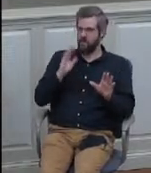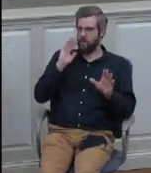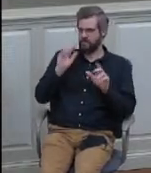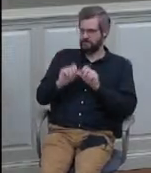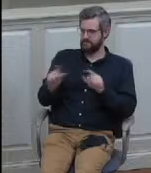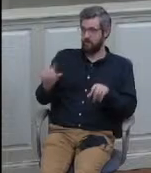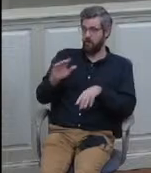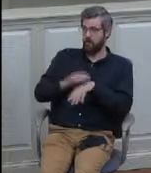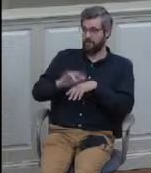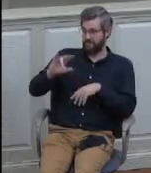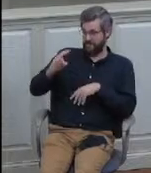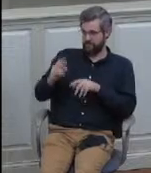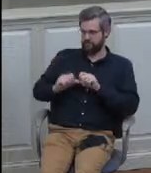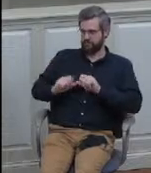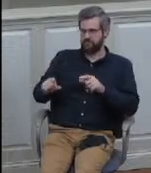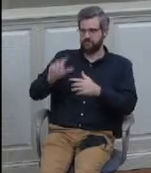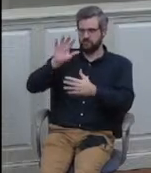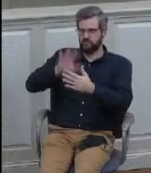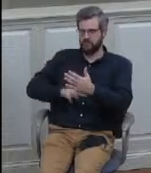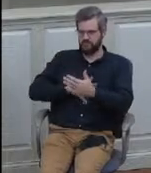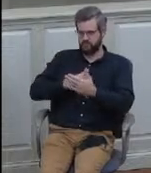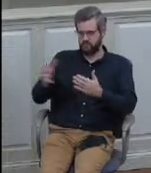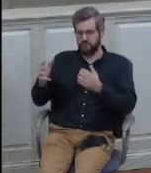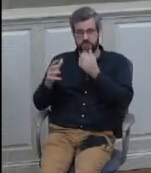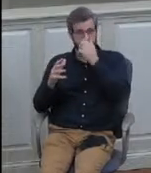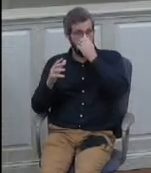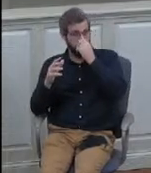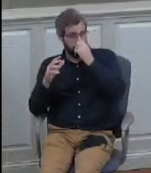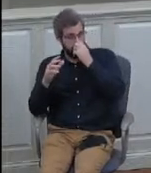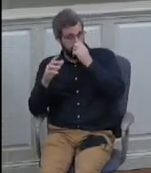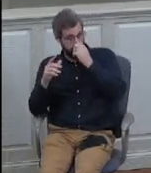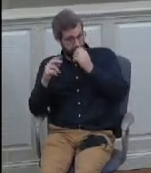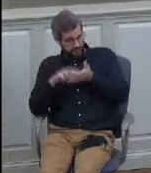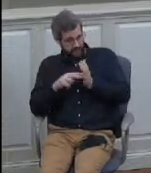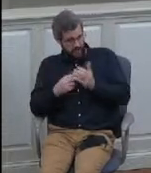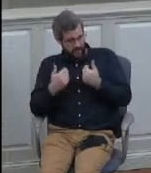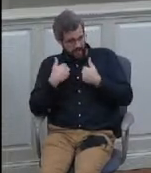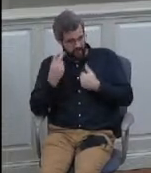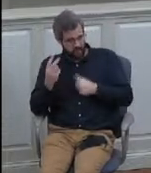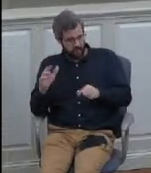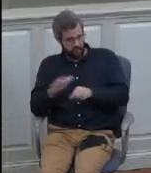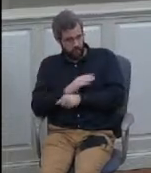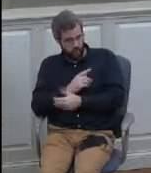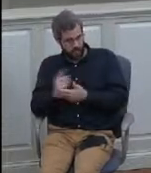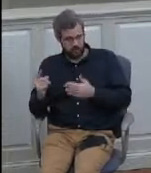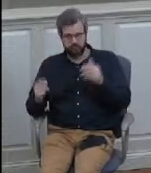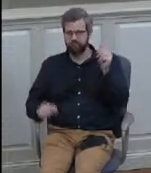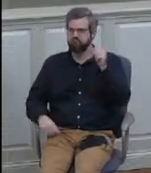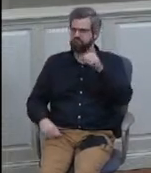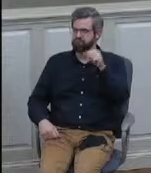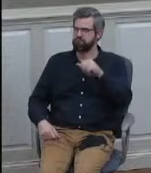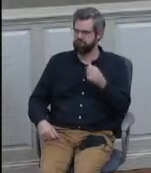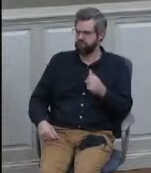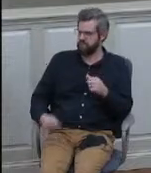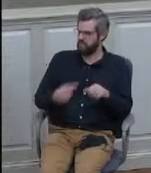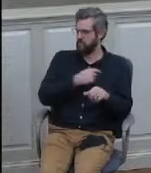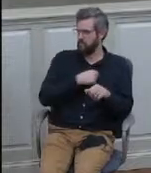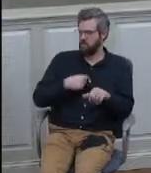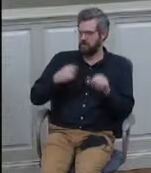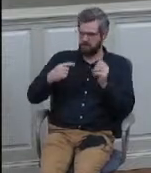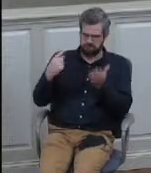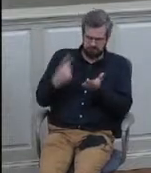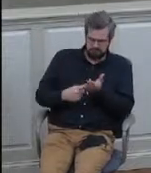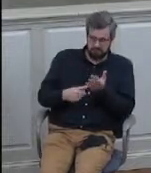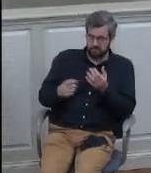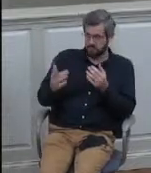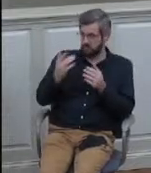the 7th. So I'd have a full, almost 2 weeks. Yeah. Okay. But we can talk about whether or not you want